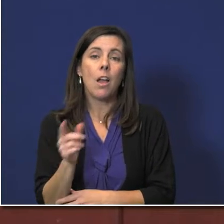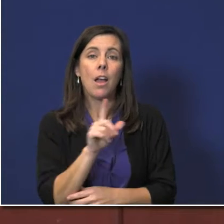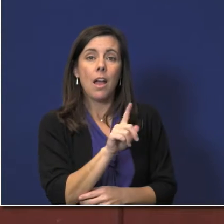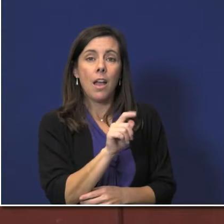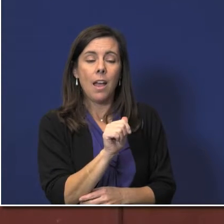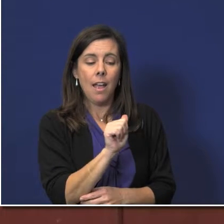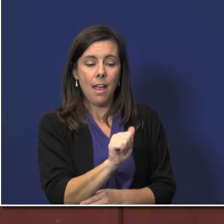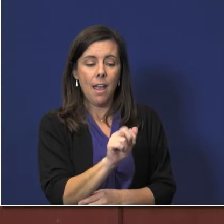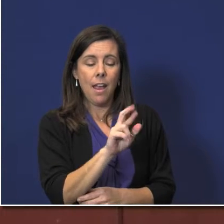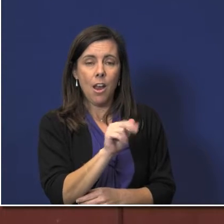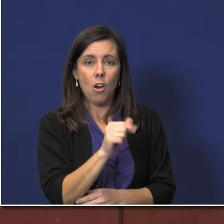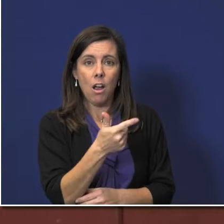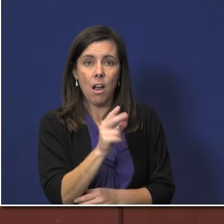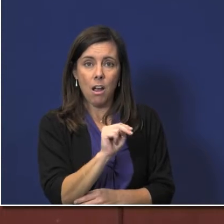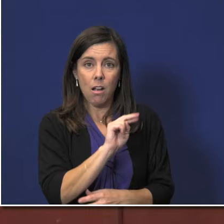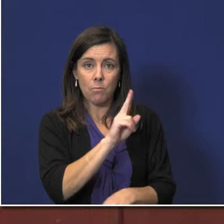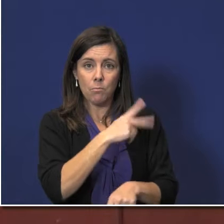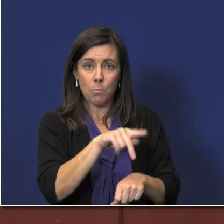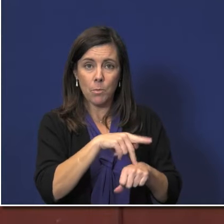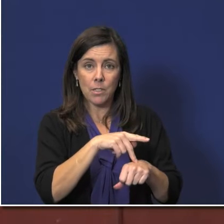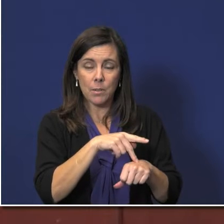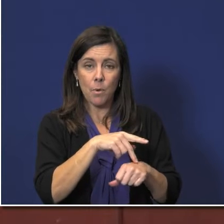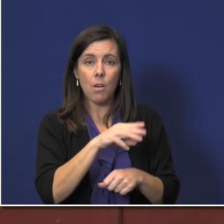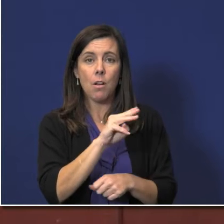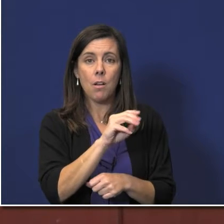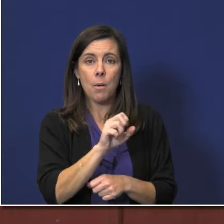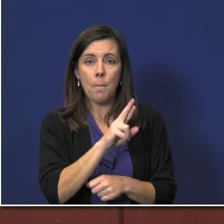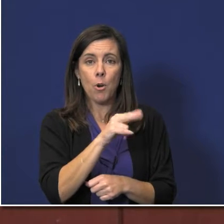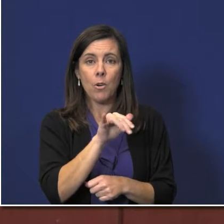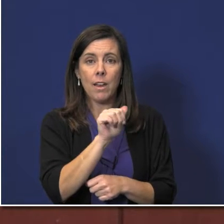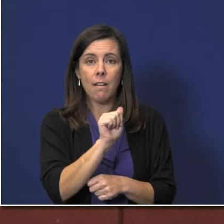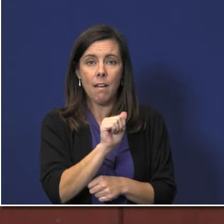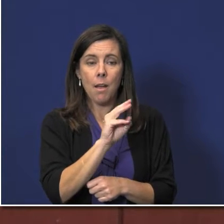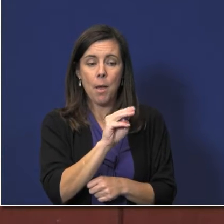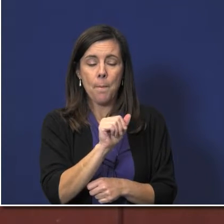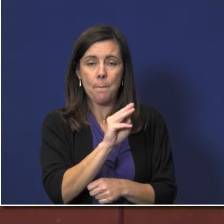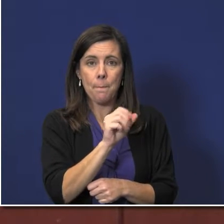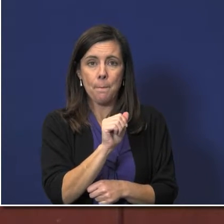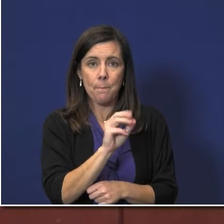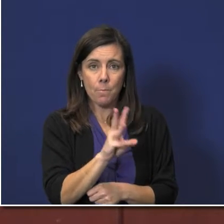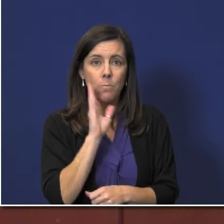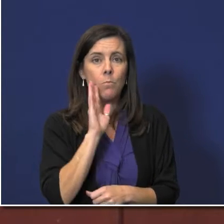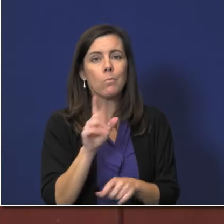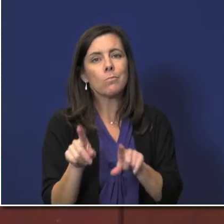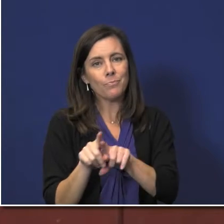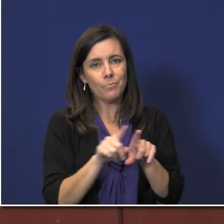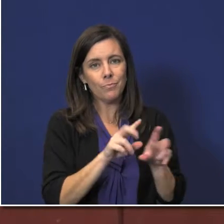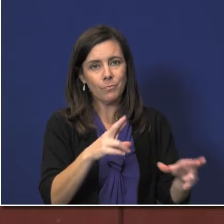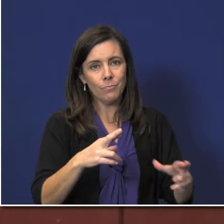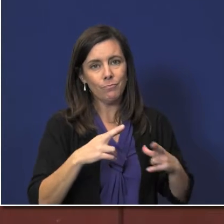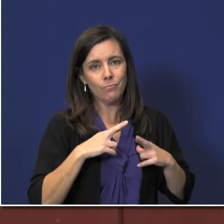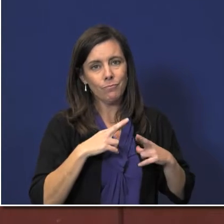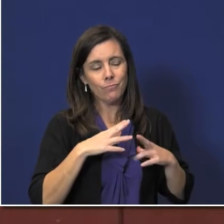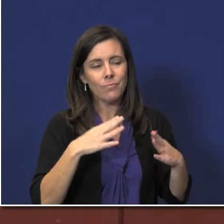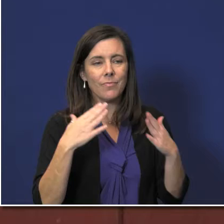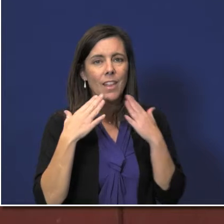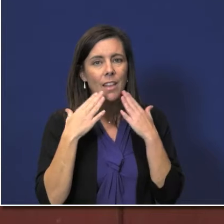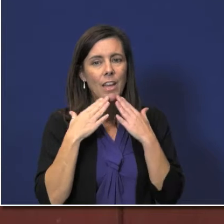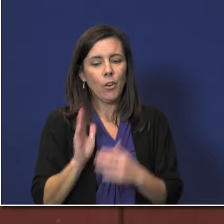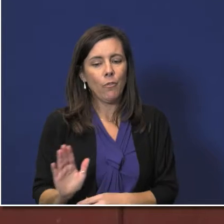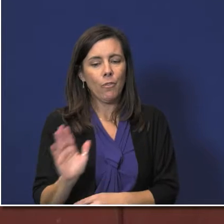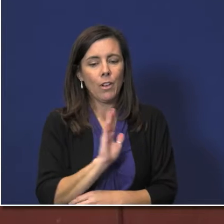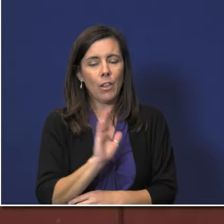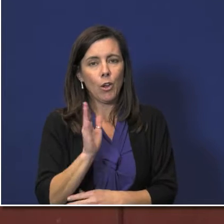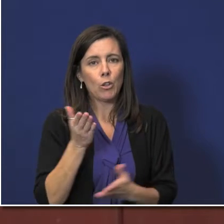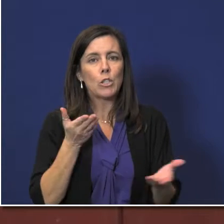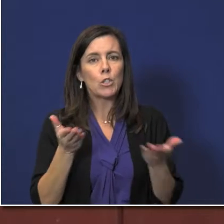School Principal Maria Mamaw will also be retiring, and we certainly appreciate their service